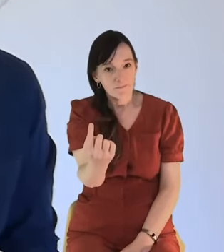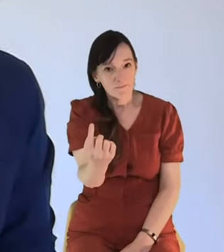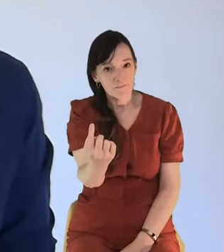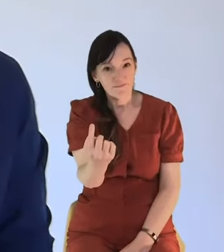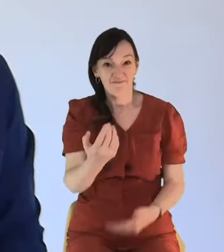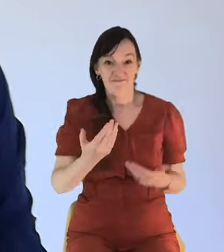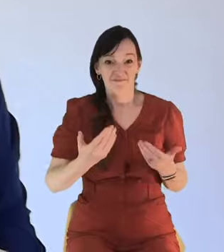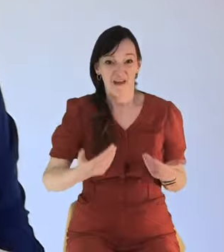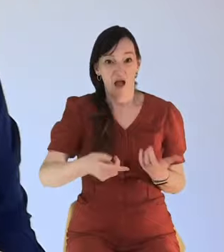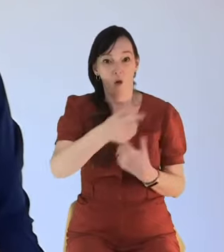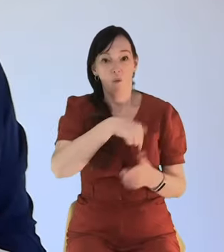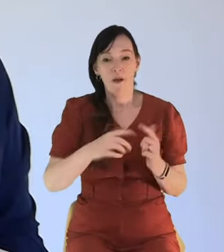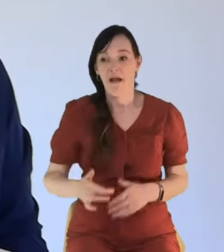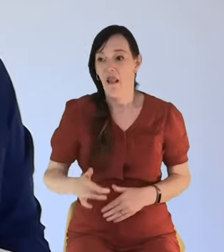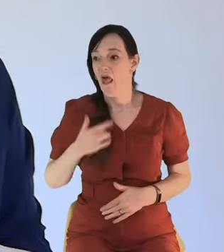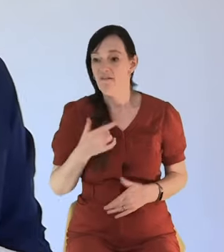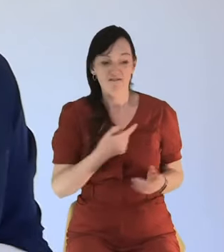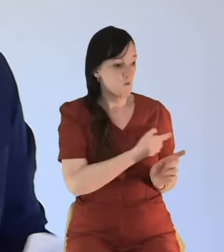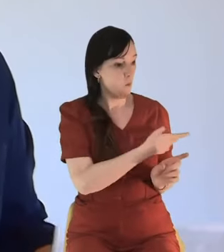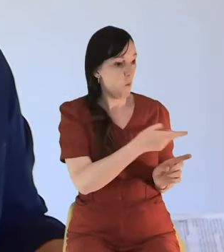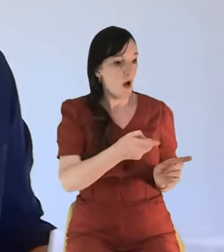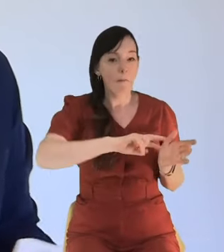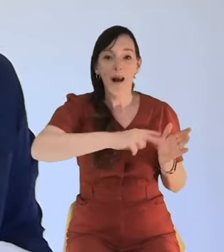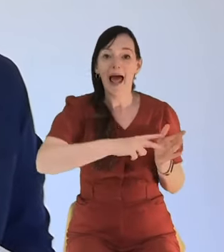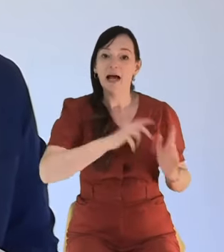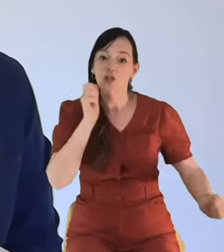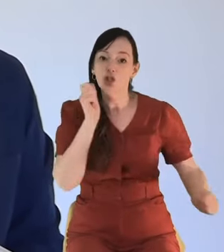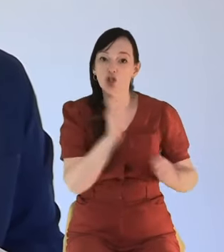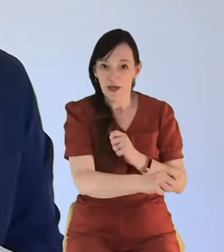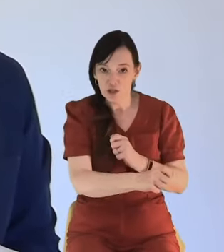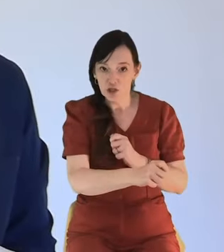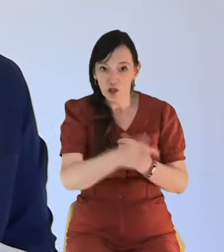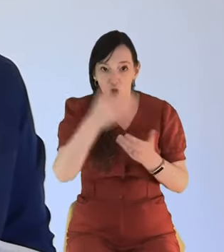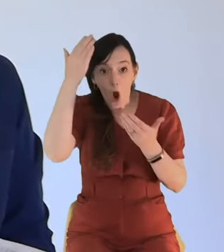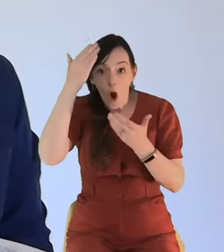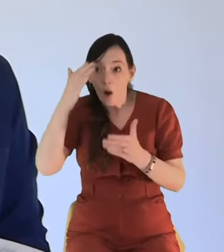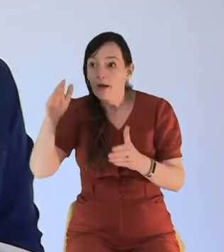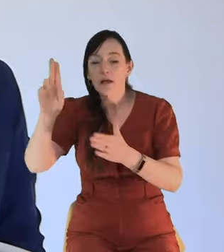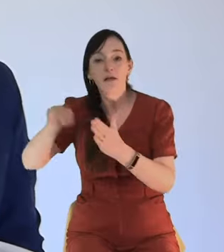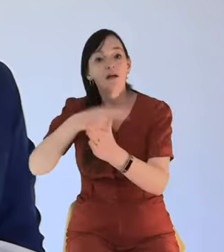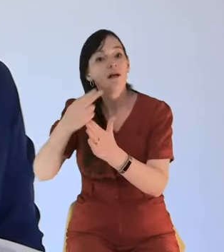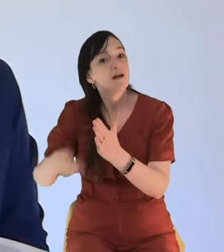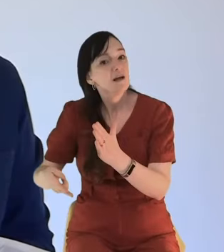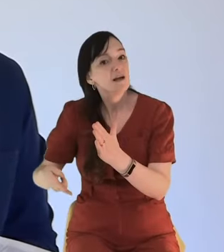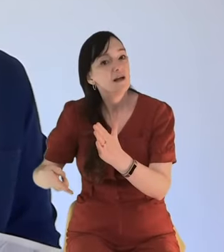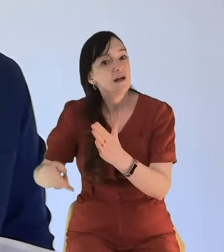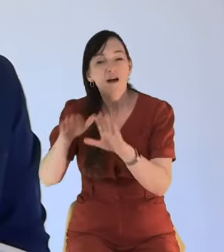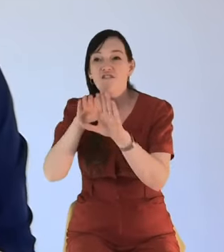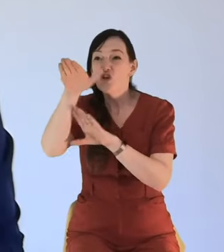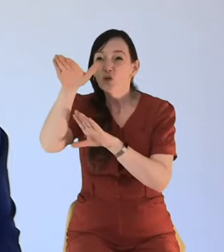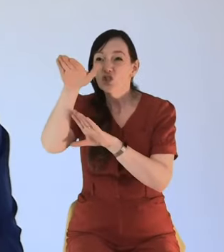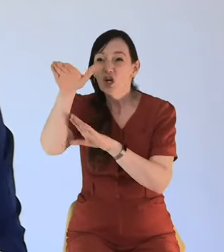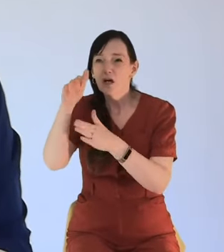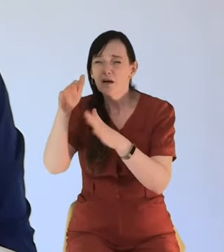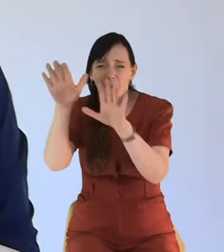And we live in a world in which plans change. Holidays fall through. The future